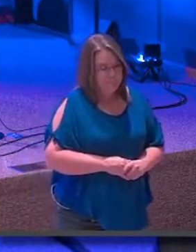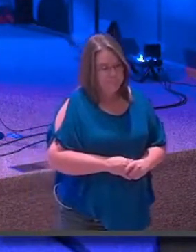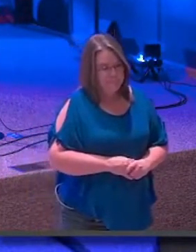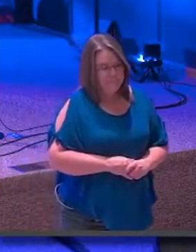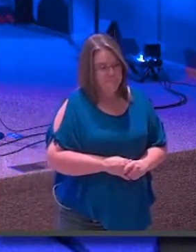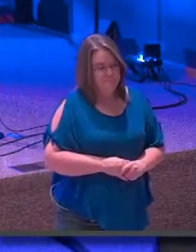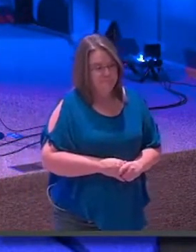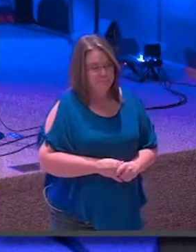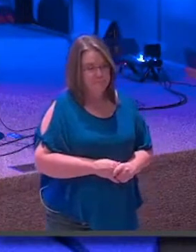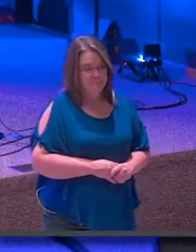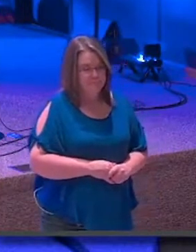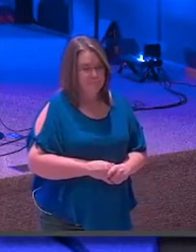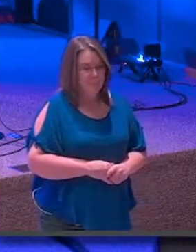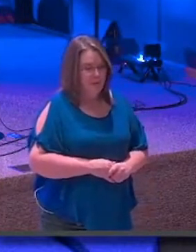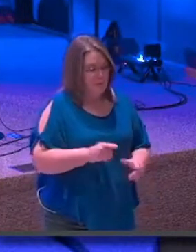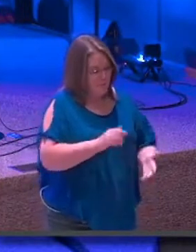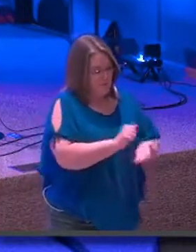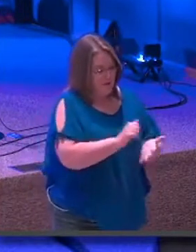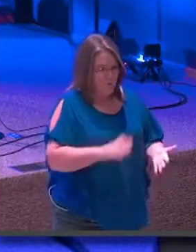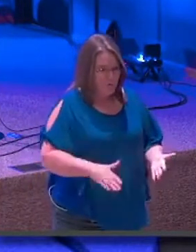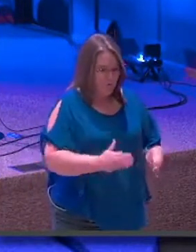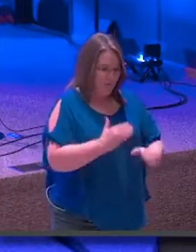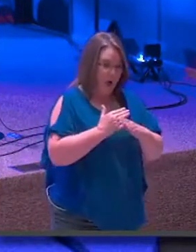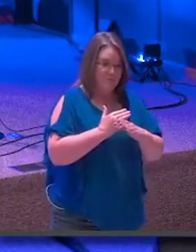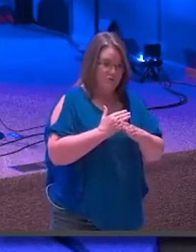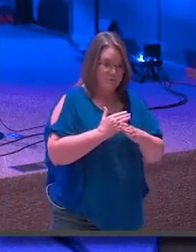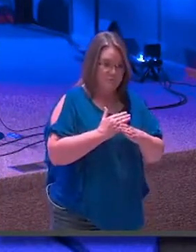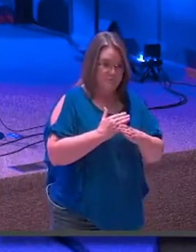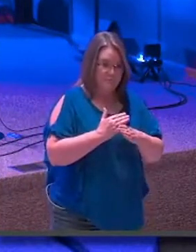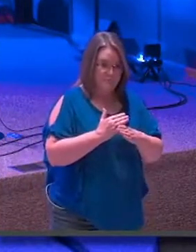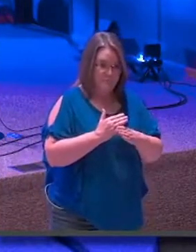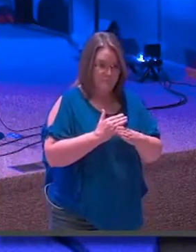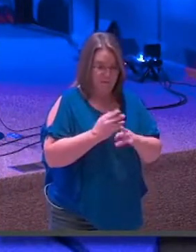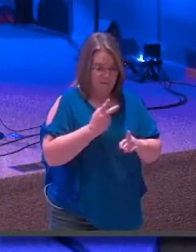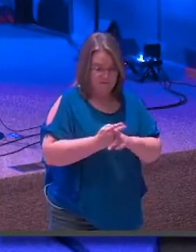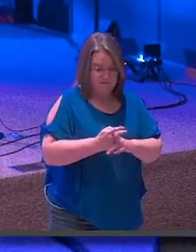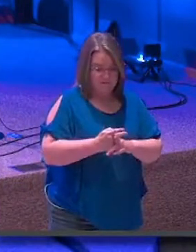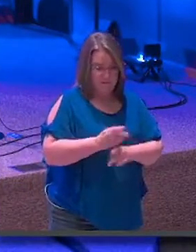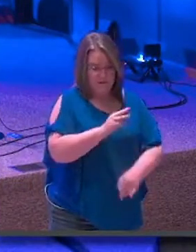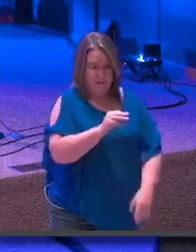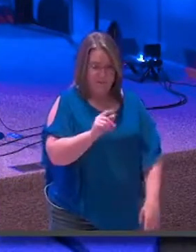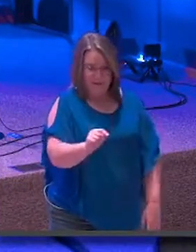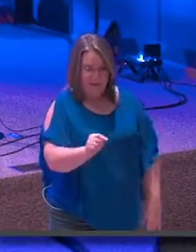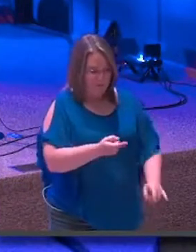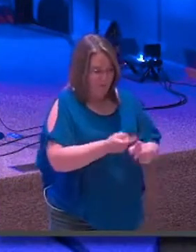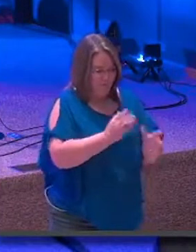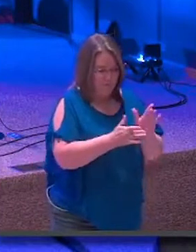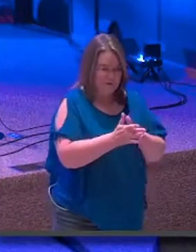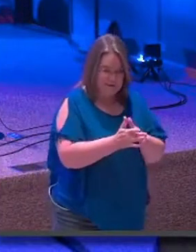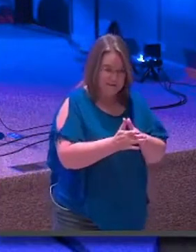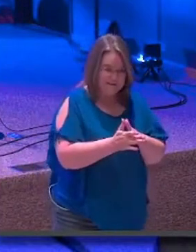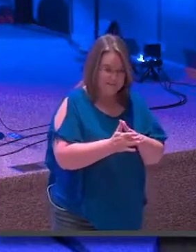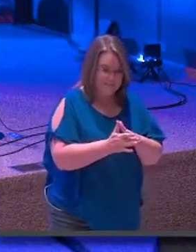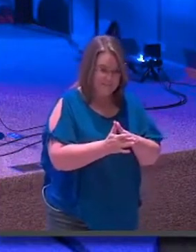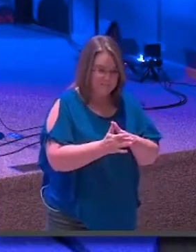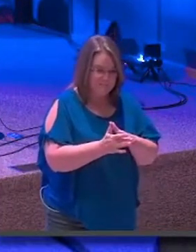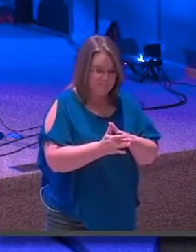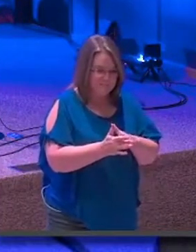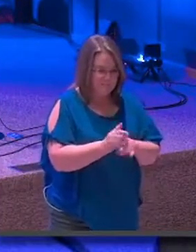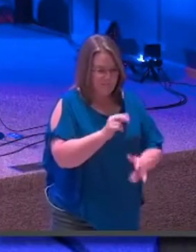And so they removed the obstacle keeping Matt from Jesus. They unroofed the